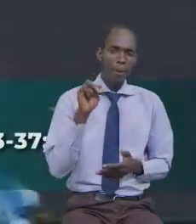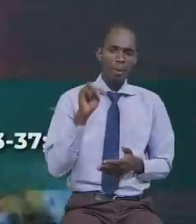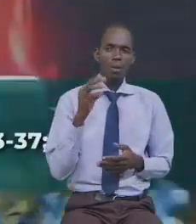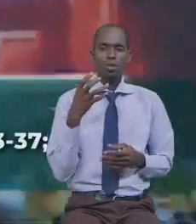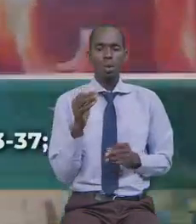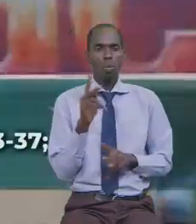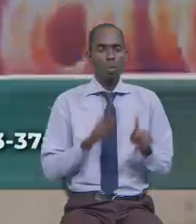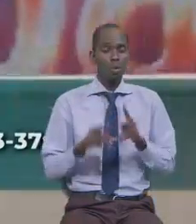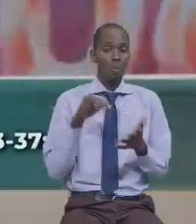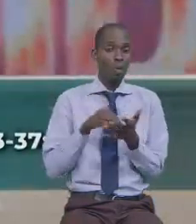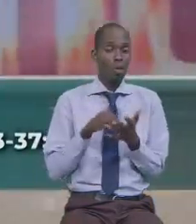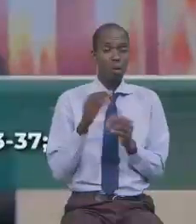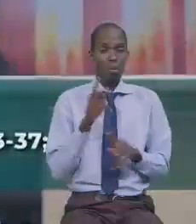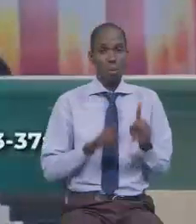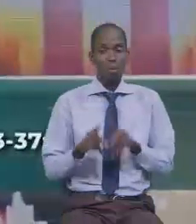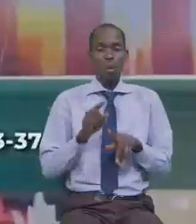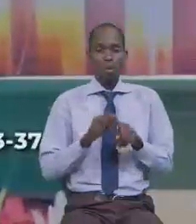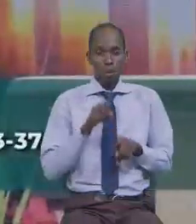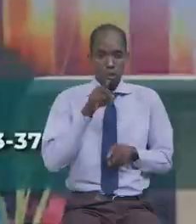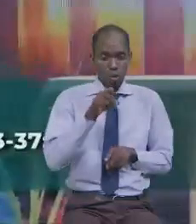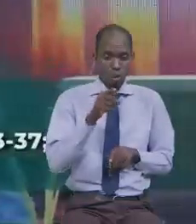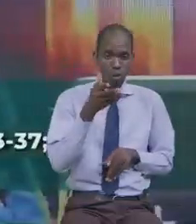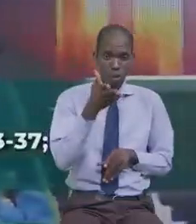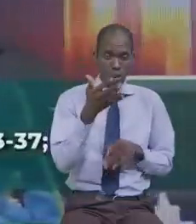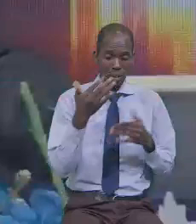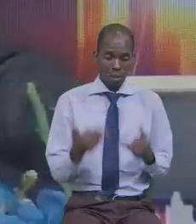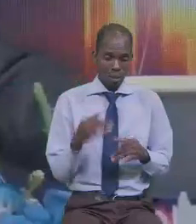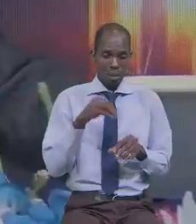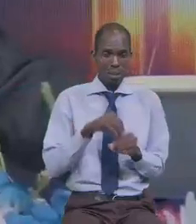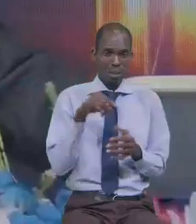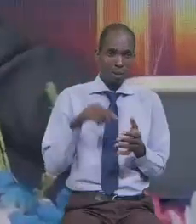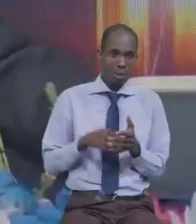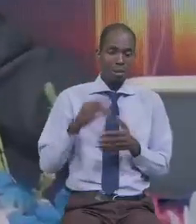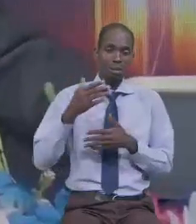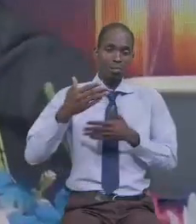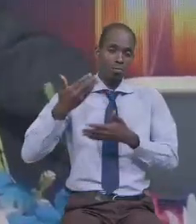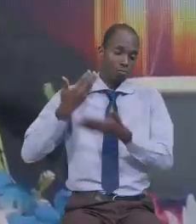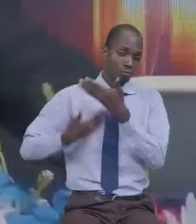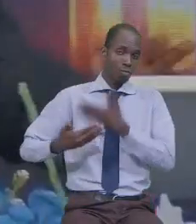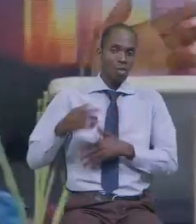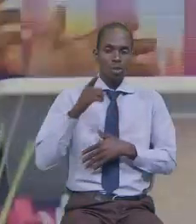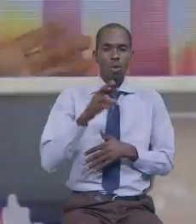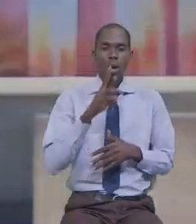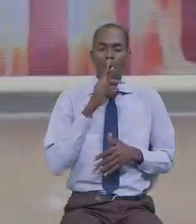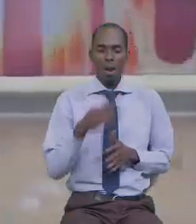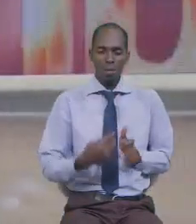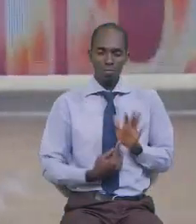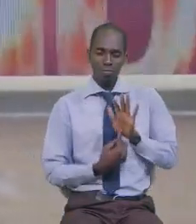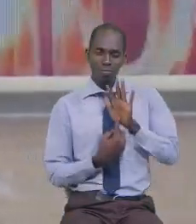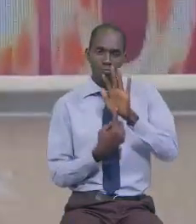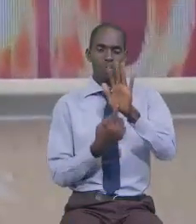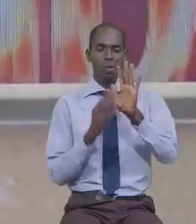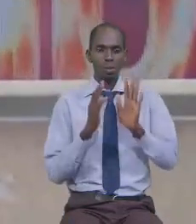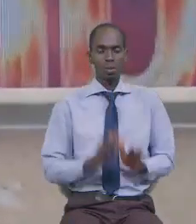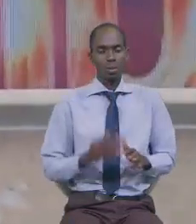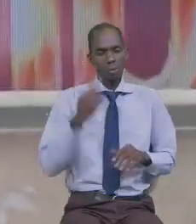I leave you there now. In this generation, you are standing in for me there. In that community, you are standing in